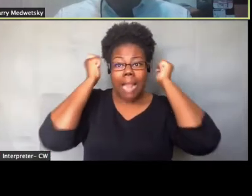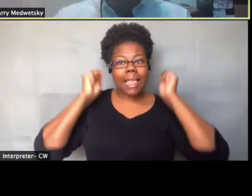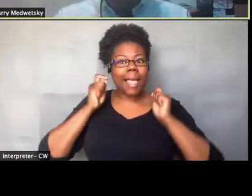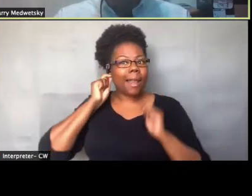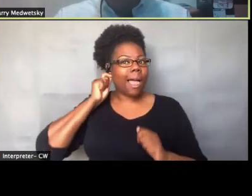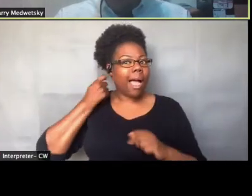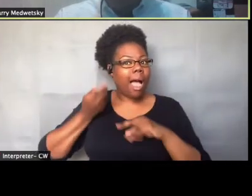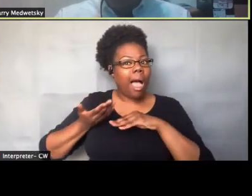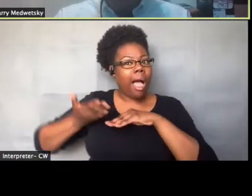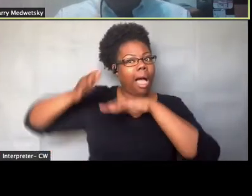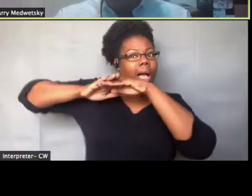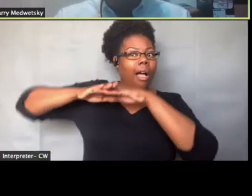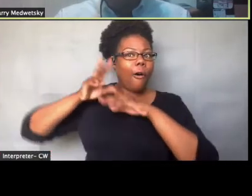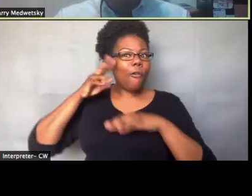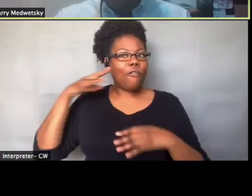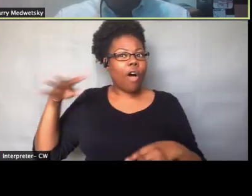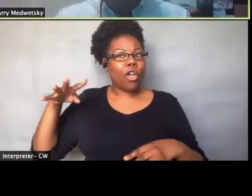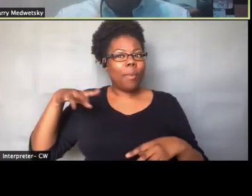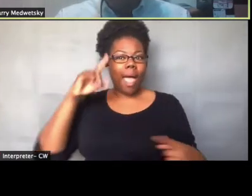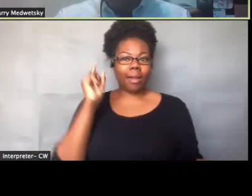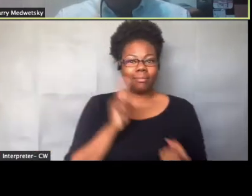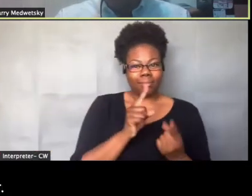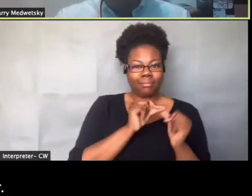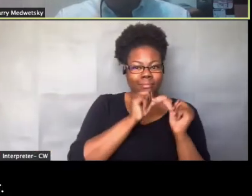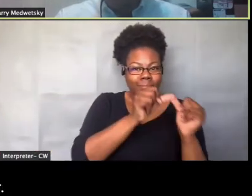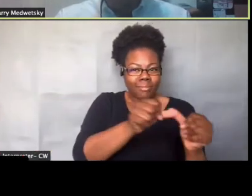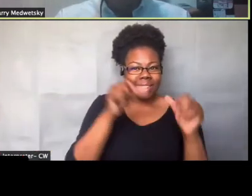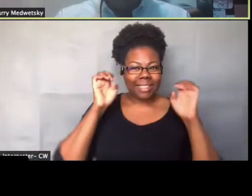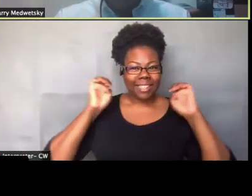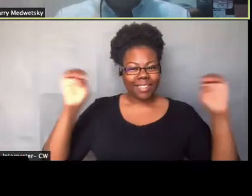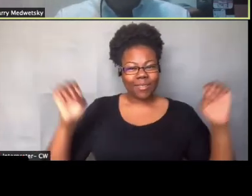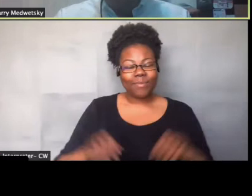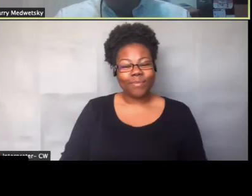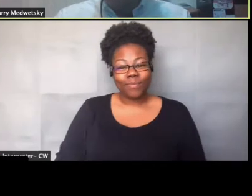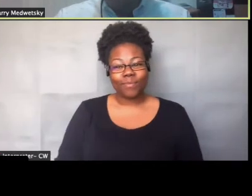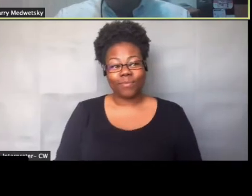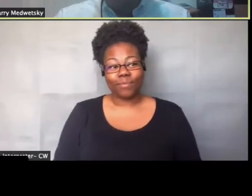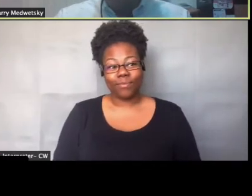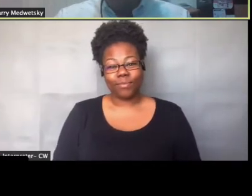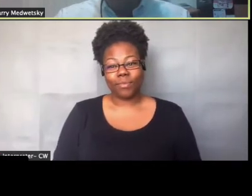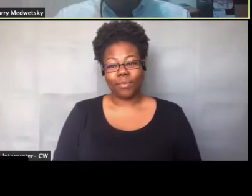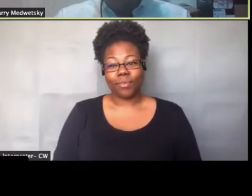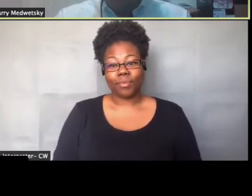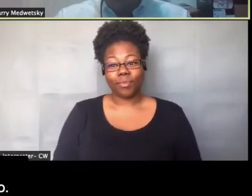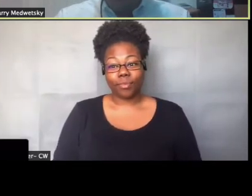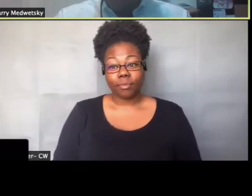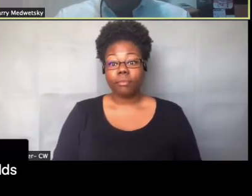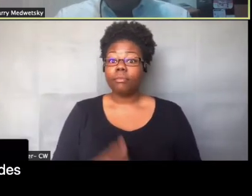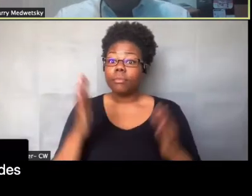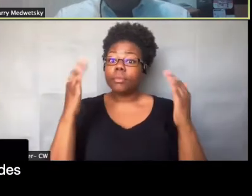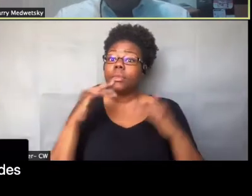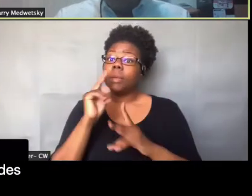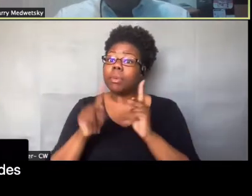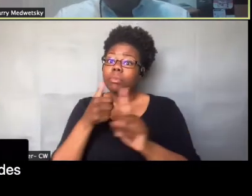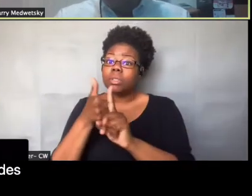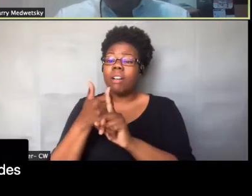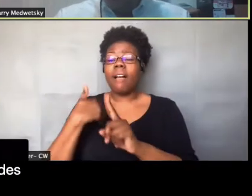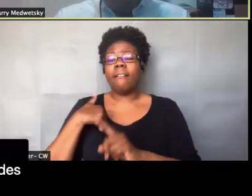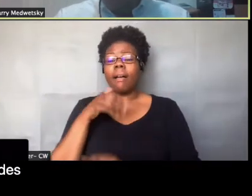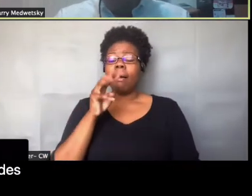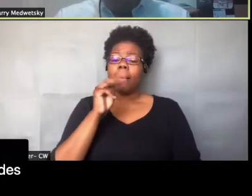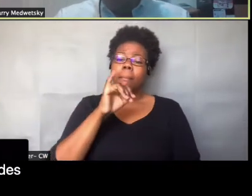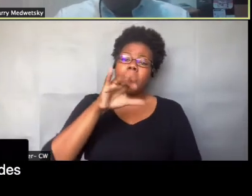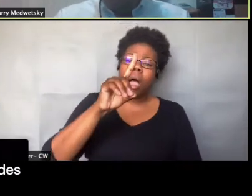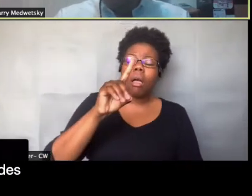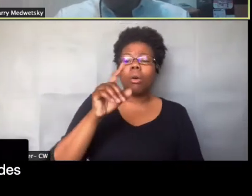And for those who had a mild hearing loss or moderate hearing loss, they don't even need ear molds anymore. They can use just